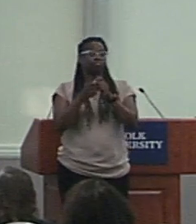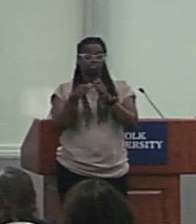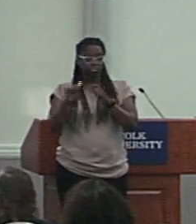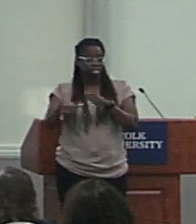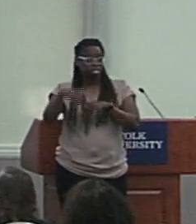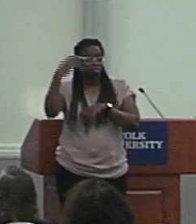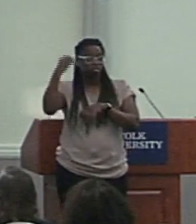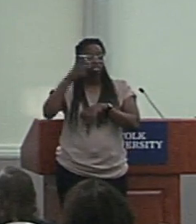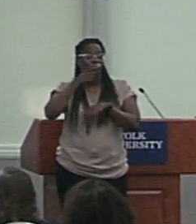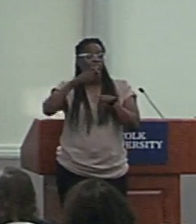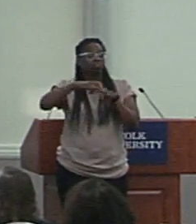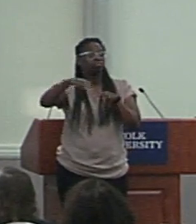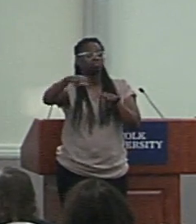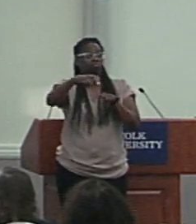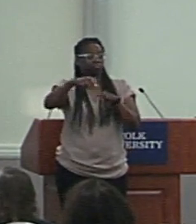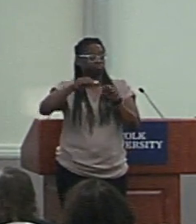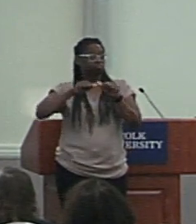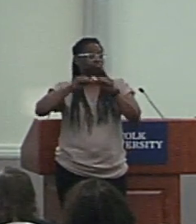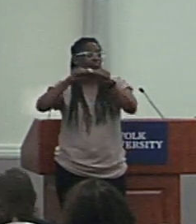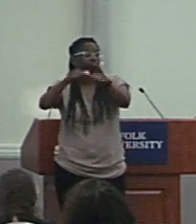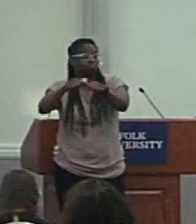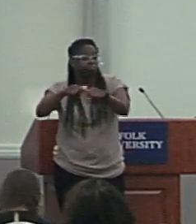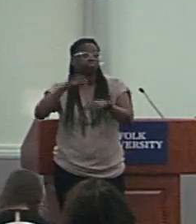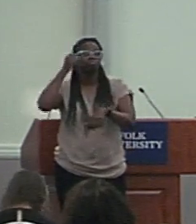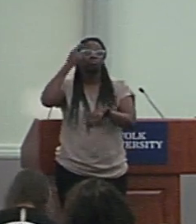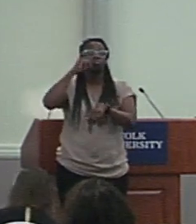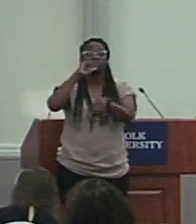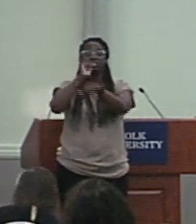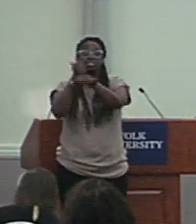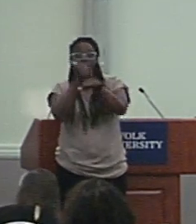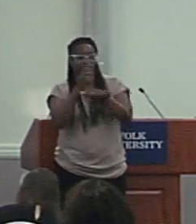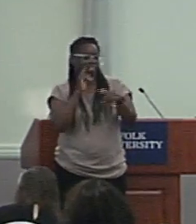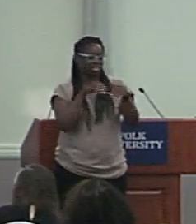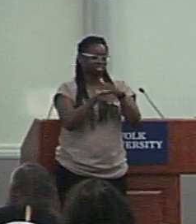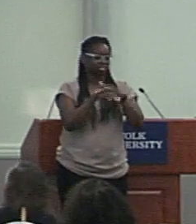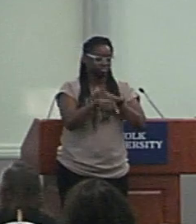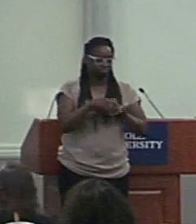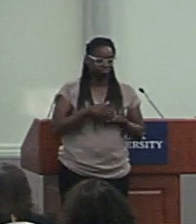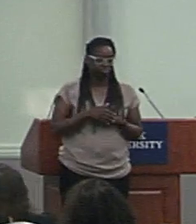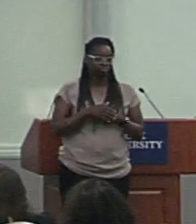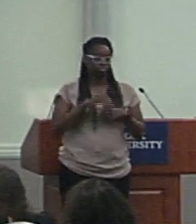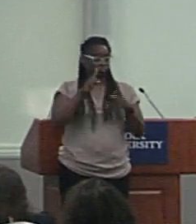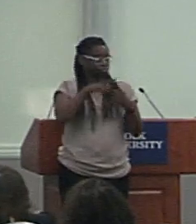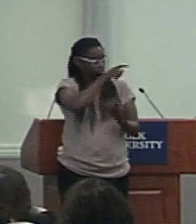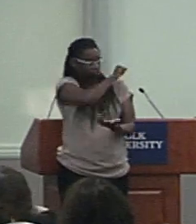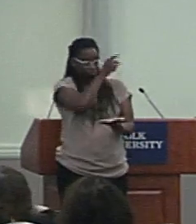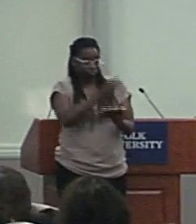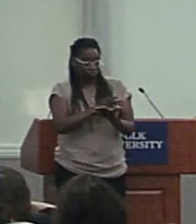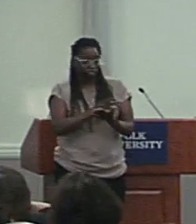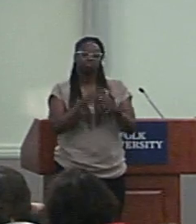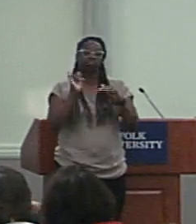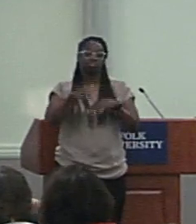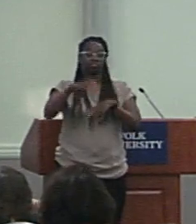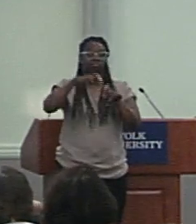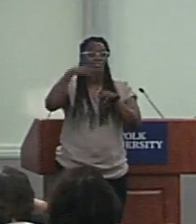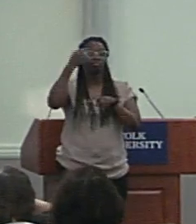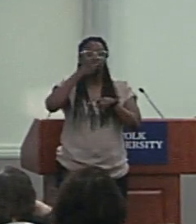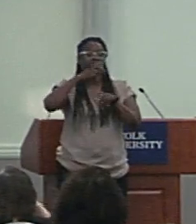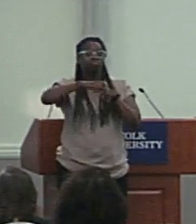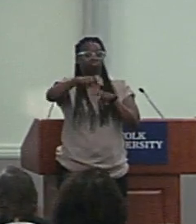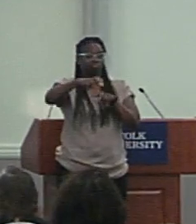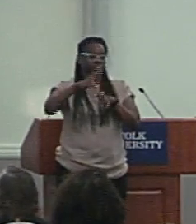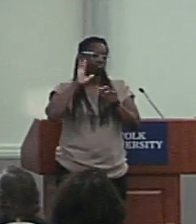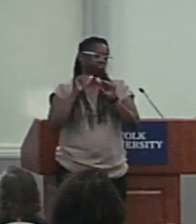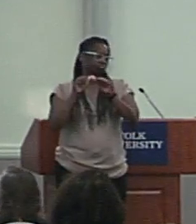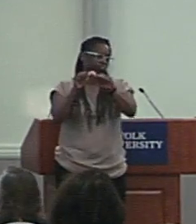layouts were accessible and inclusive for people with disabilities, because once they're approved, that's it. They're going to be approved forever. So our architectural access